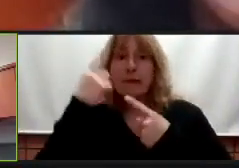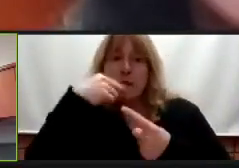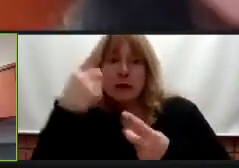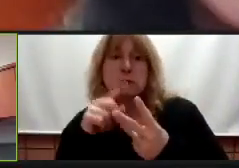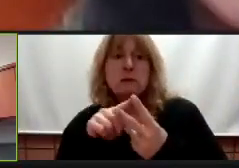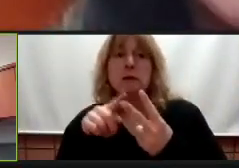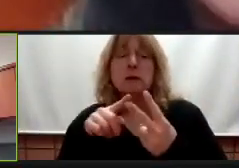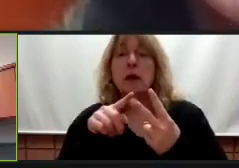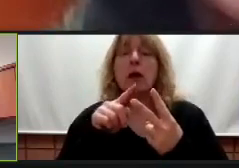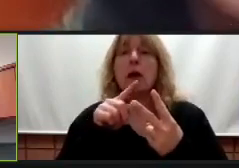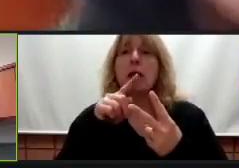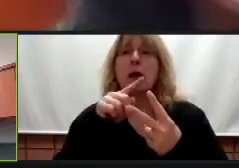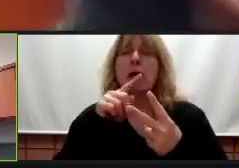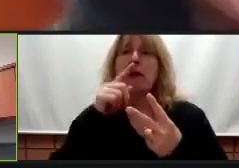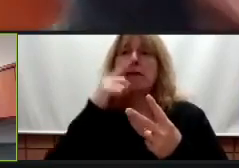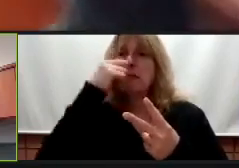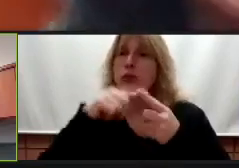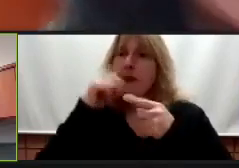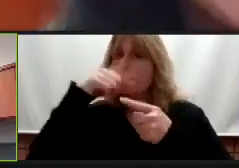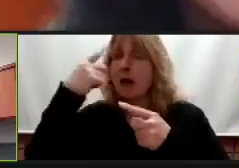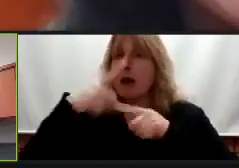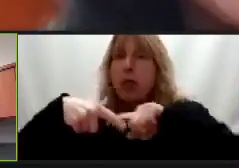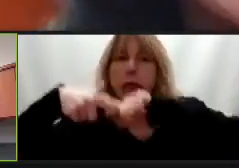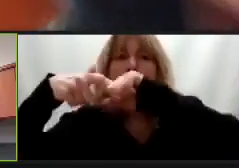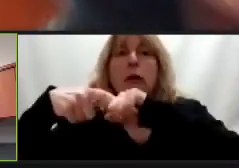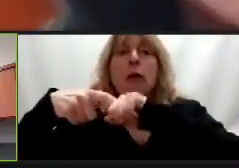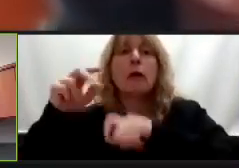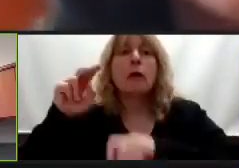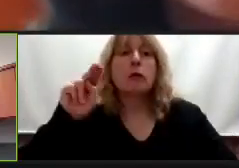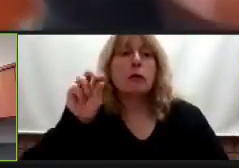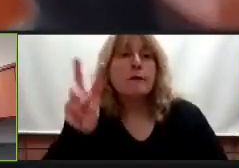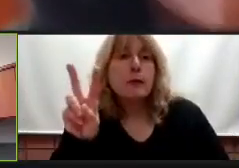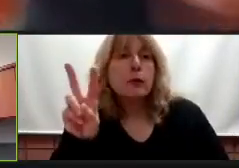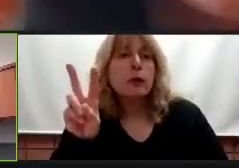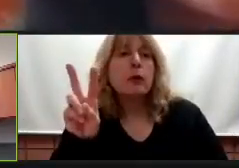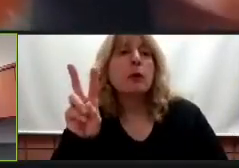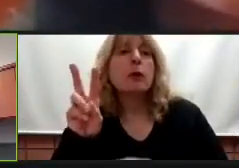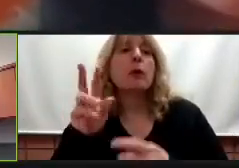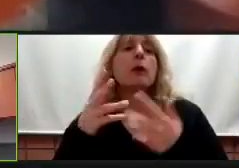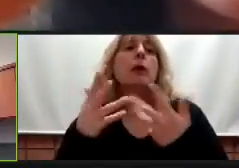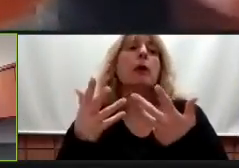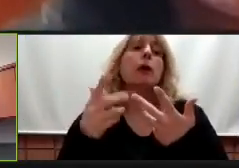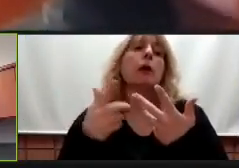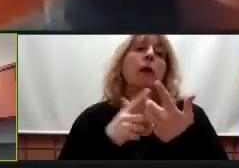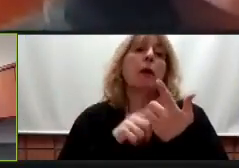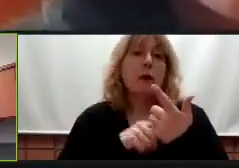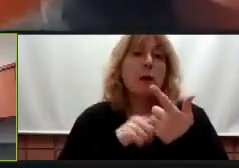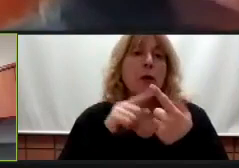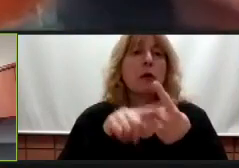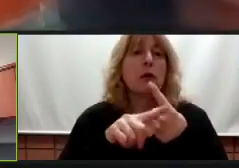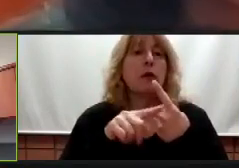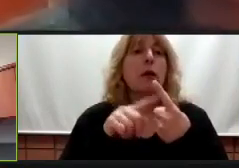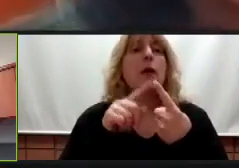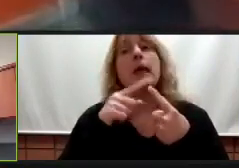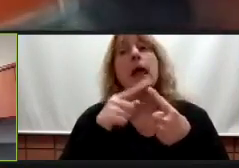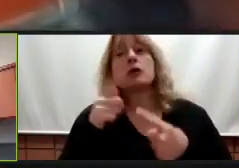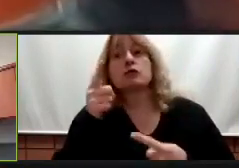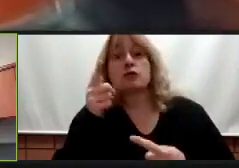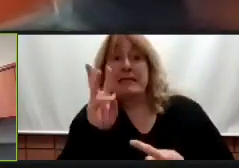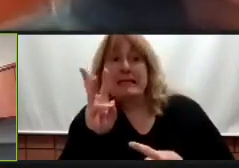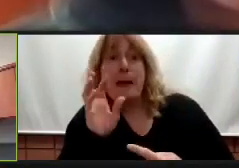in November. And then we've just reopened on the 26th, we went back to learning centers. And then on March the 8th, we opened